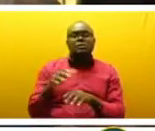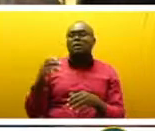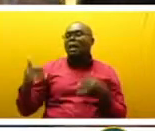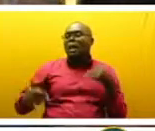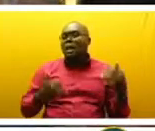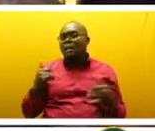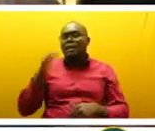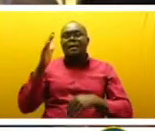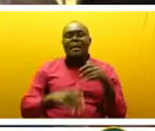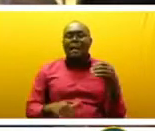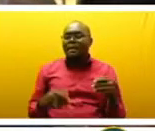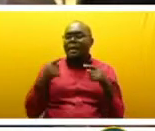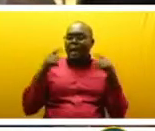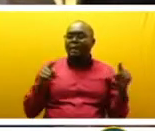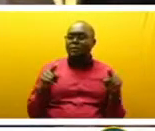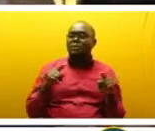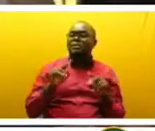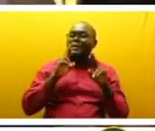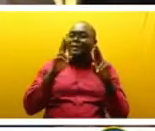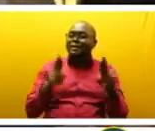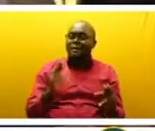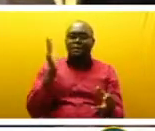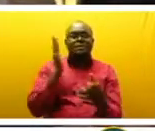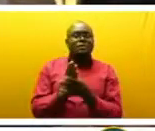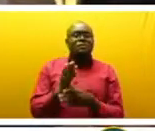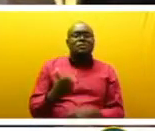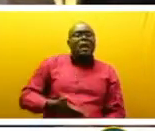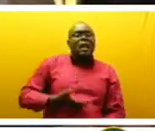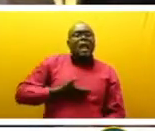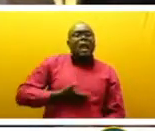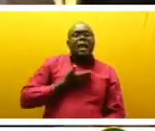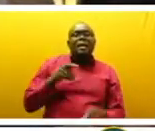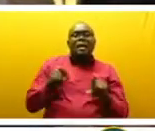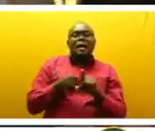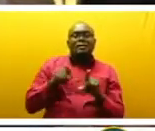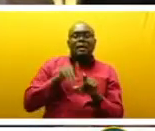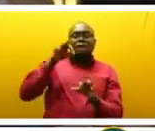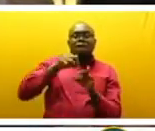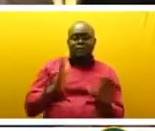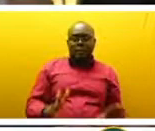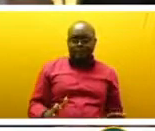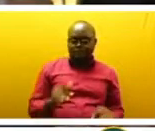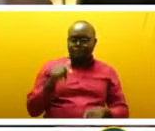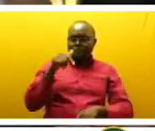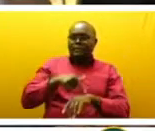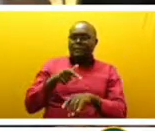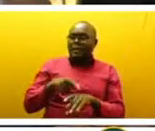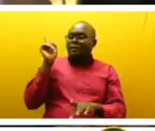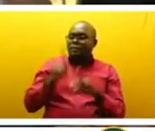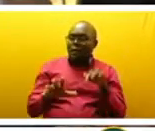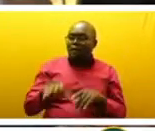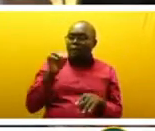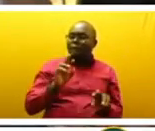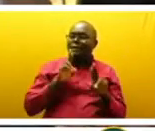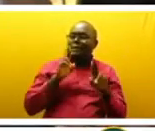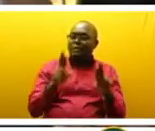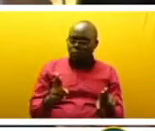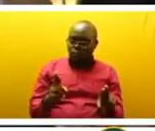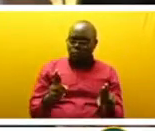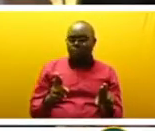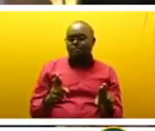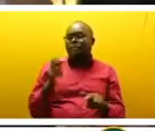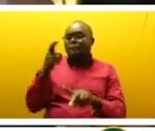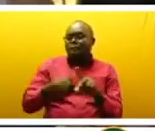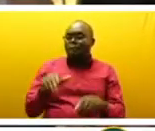of announcing the results, it was very irritating, I must say, as a voter, when you cannot find the results from